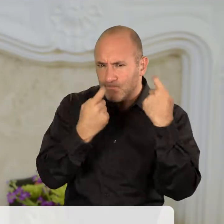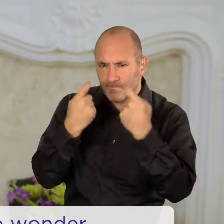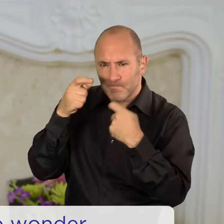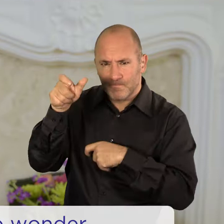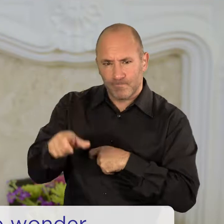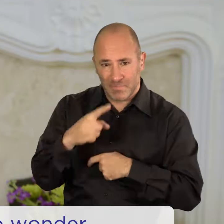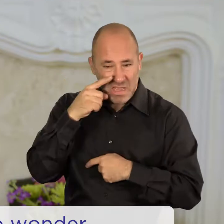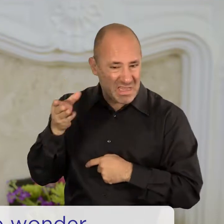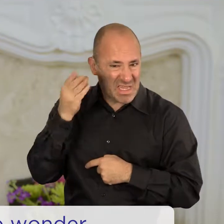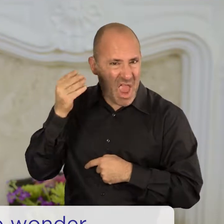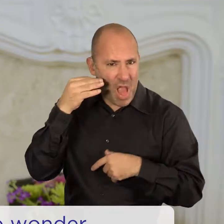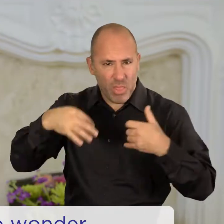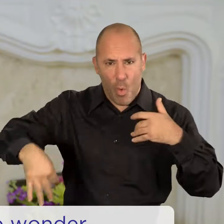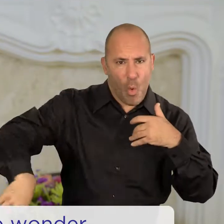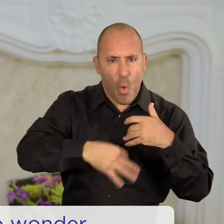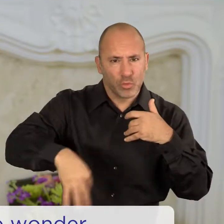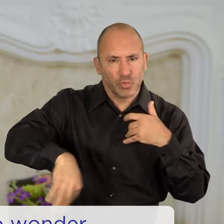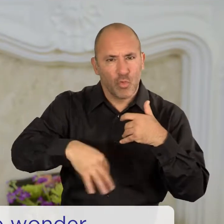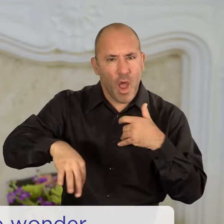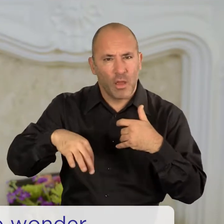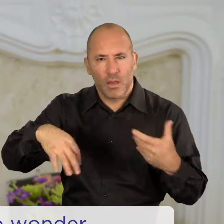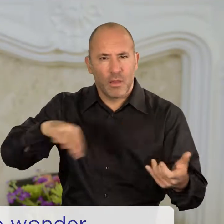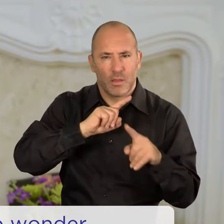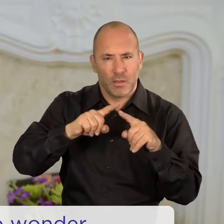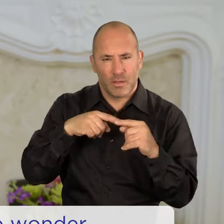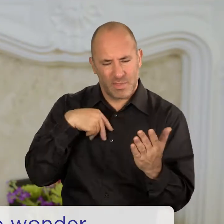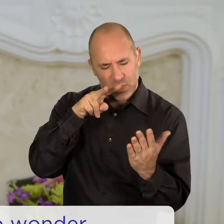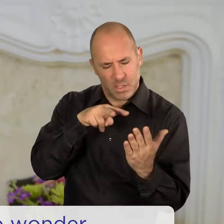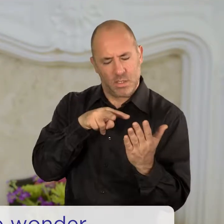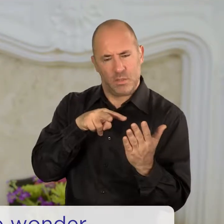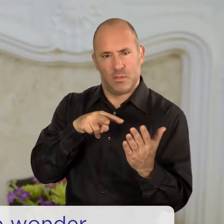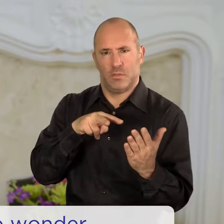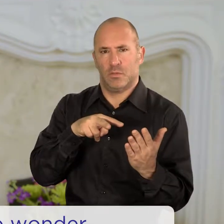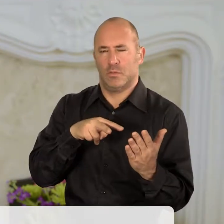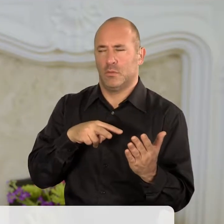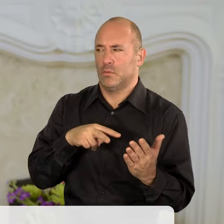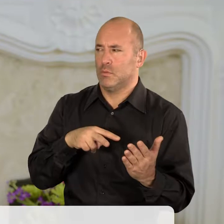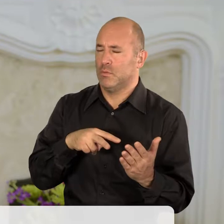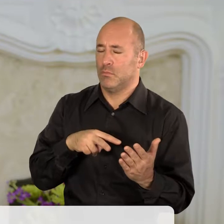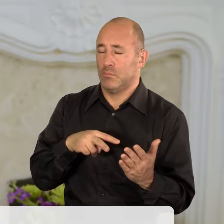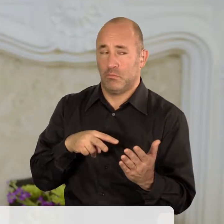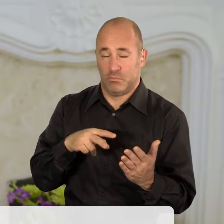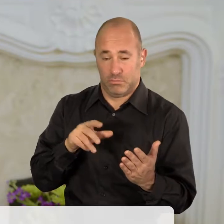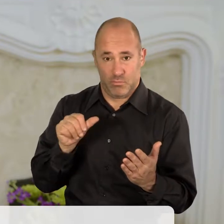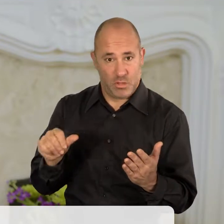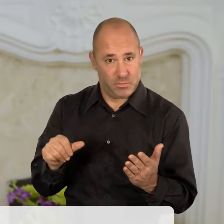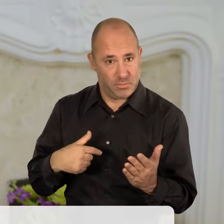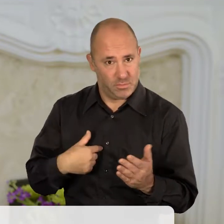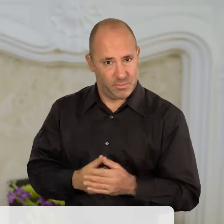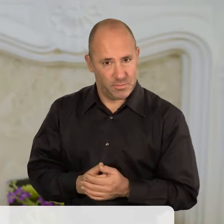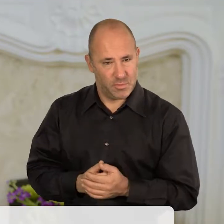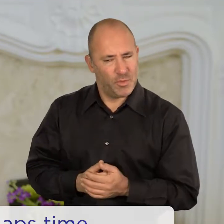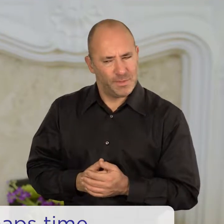like, I began at one stage to wonder if she could even hear the orchestra. And I thought, well, little knows how true that